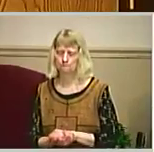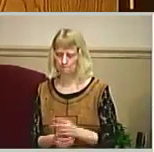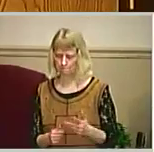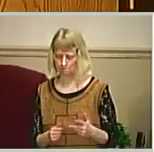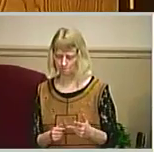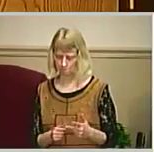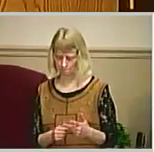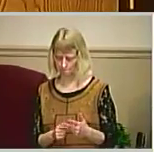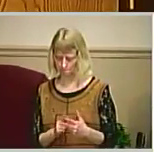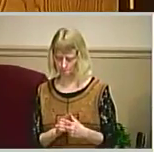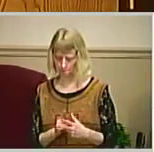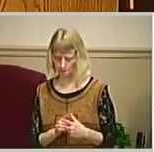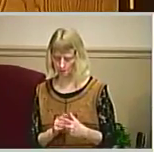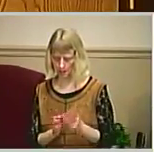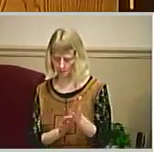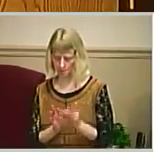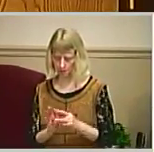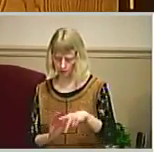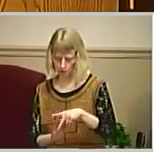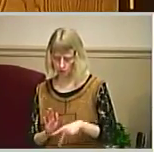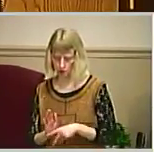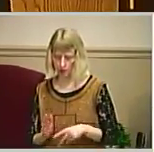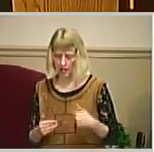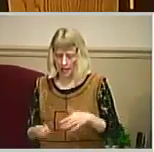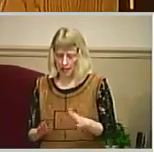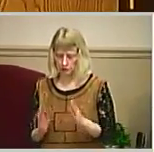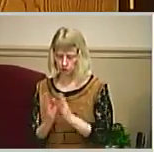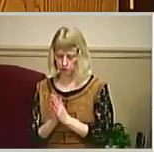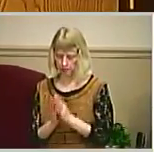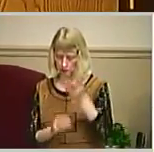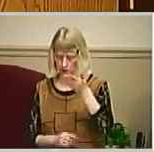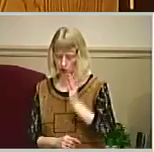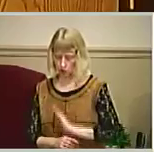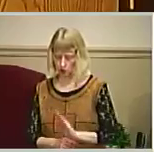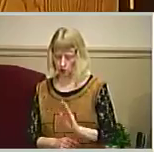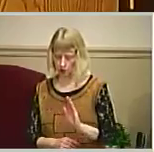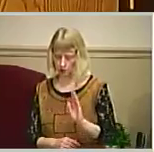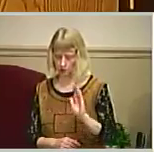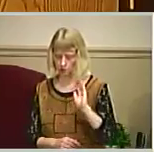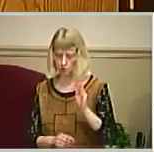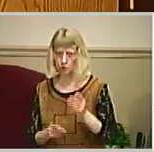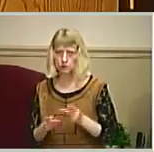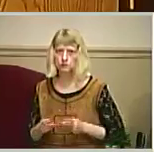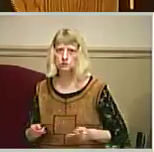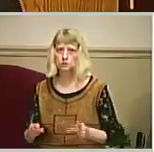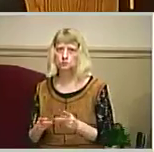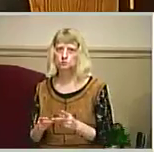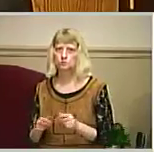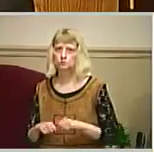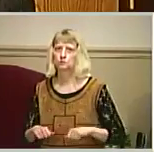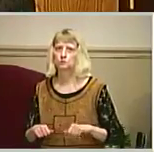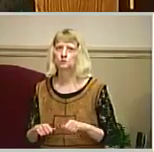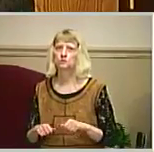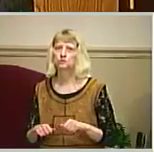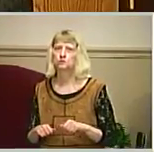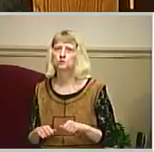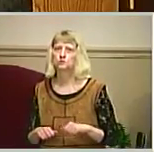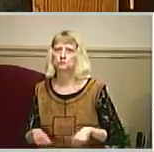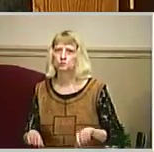Thirdly, in another biblical policy, let's pray that God will have space in America through this